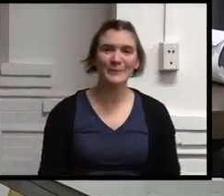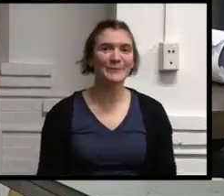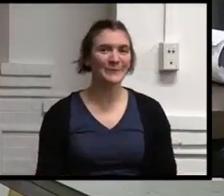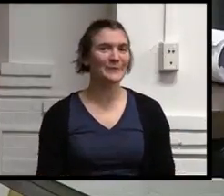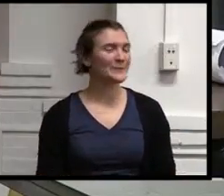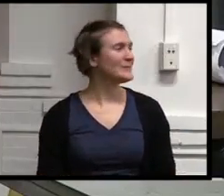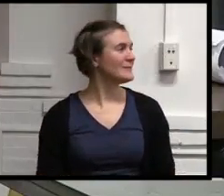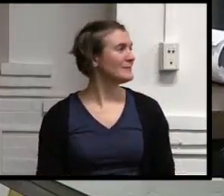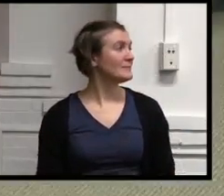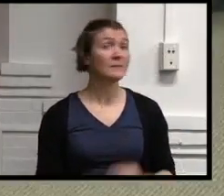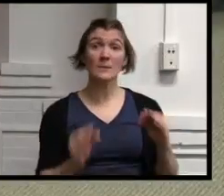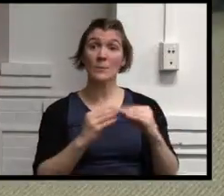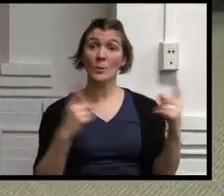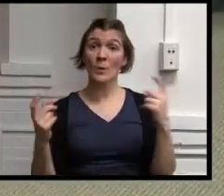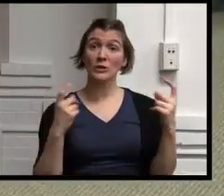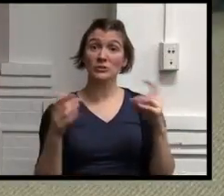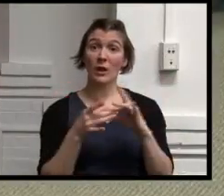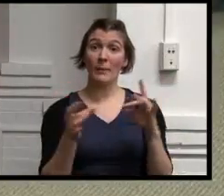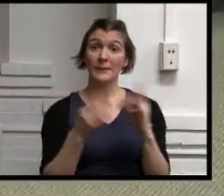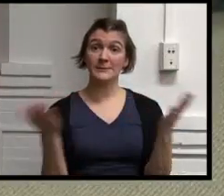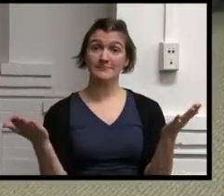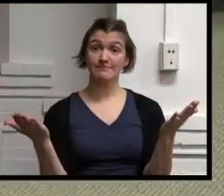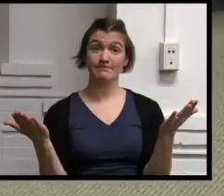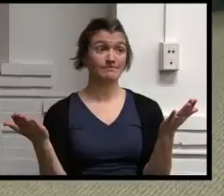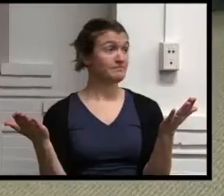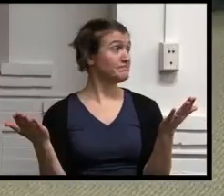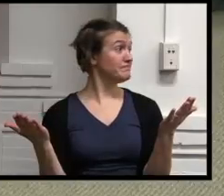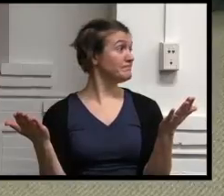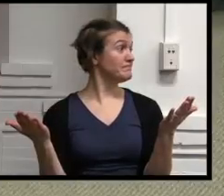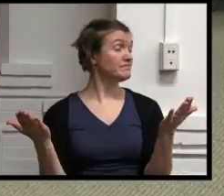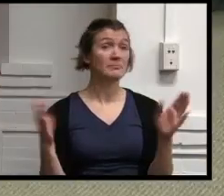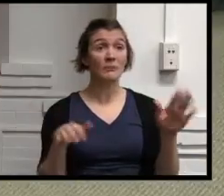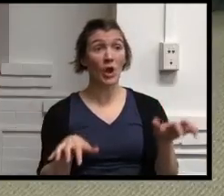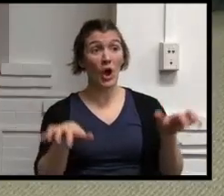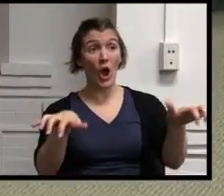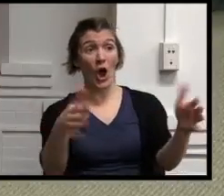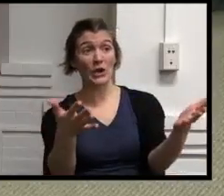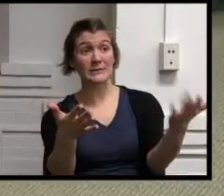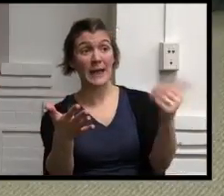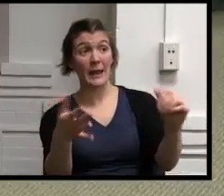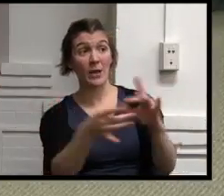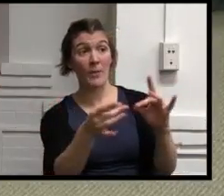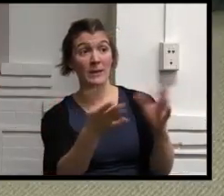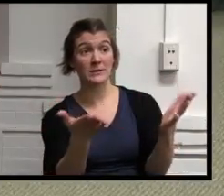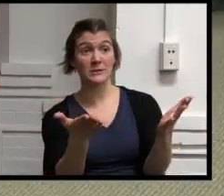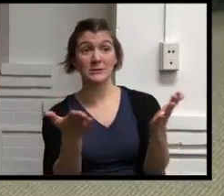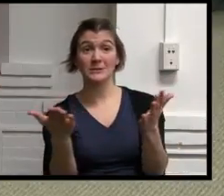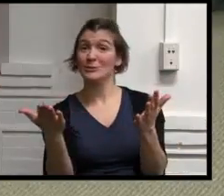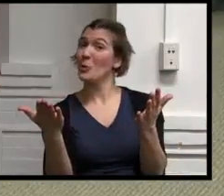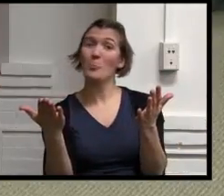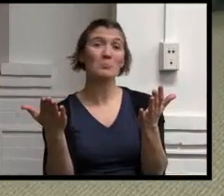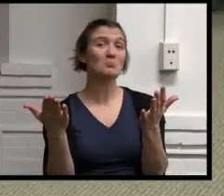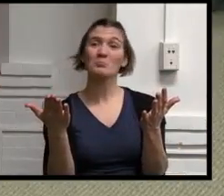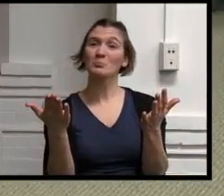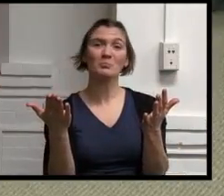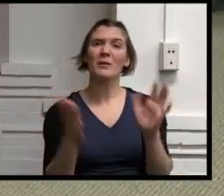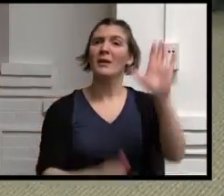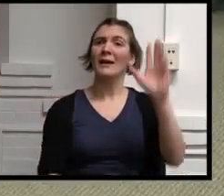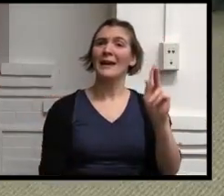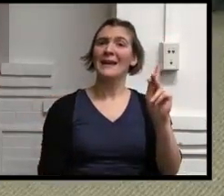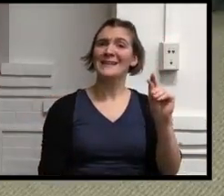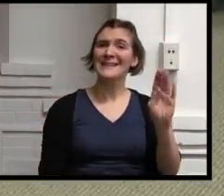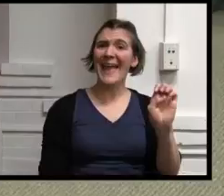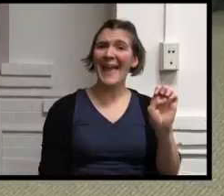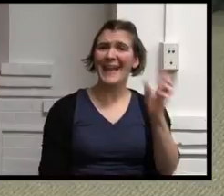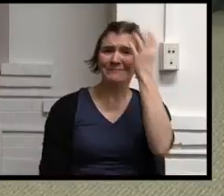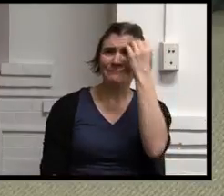Yep. Any other questions or comments from anybody on board? Anybody in attendance have any questions or comments? Oh, I just want to point out one